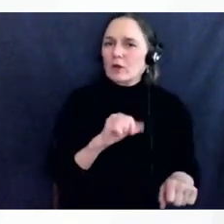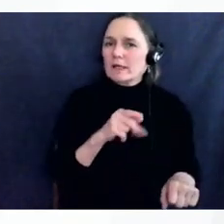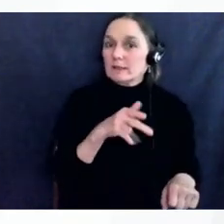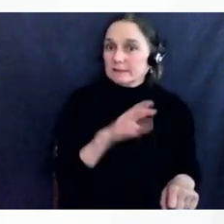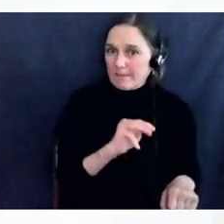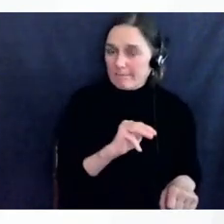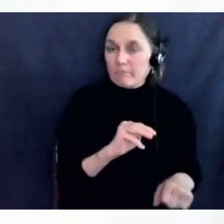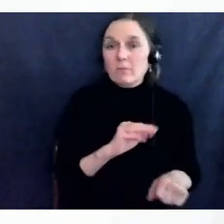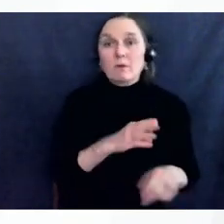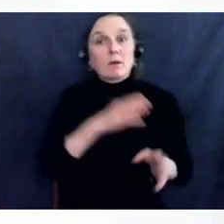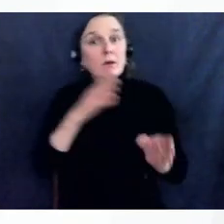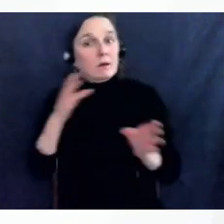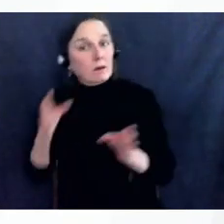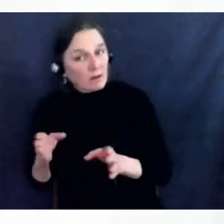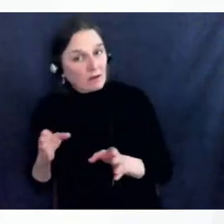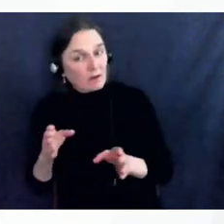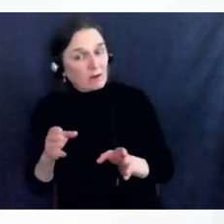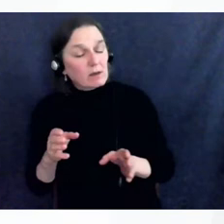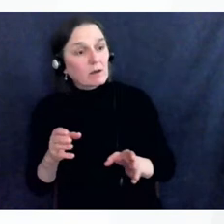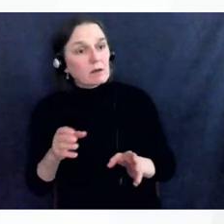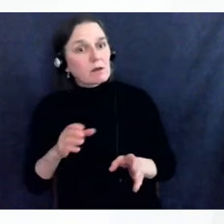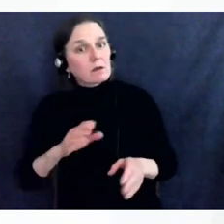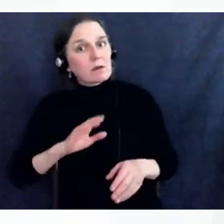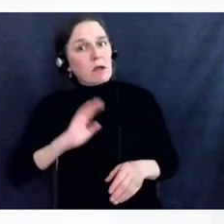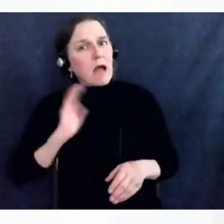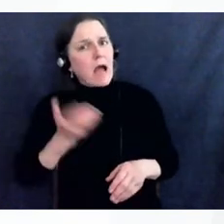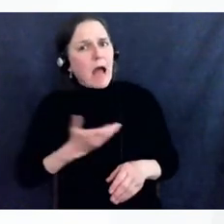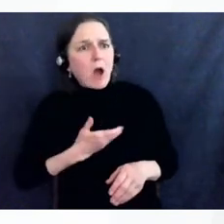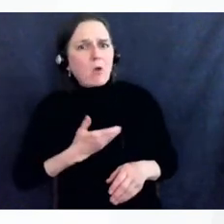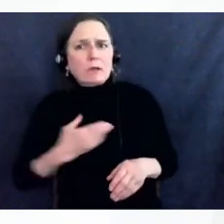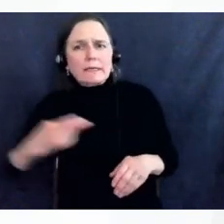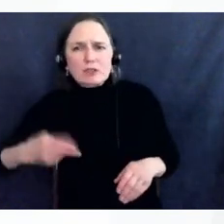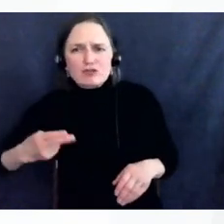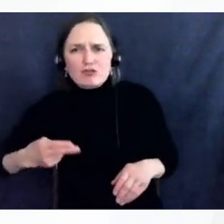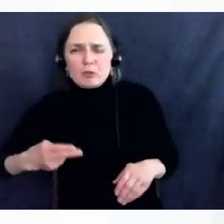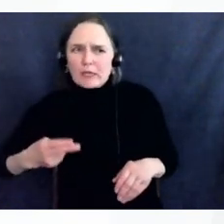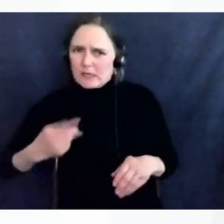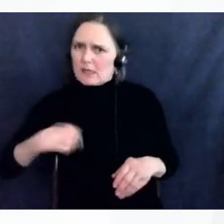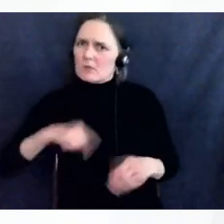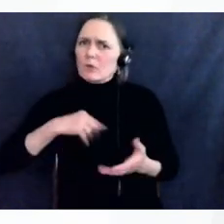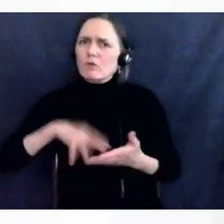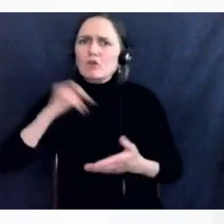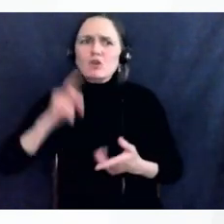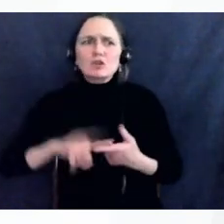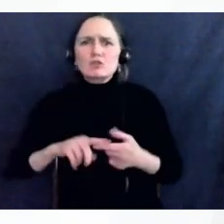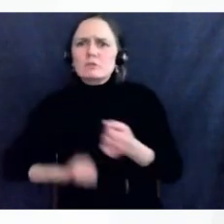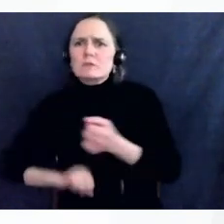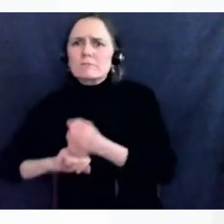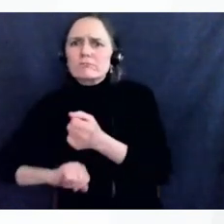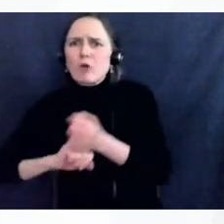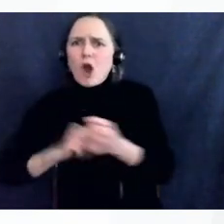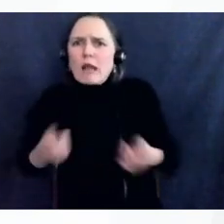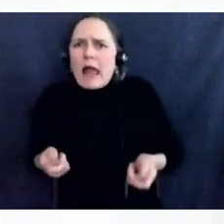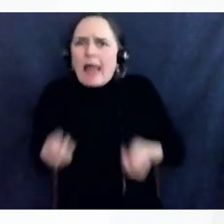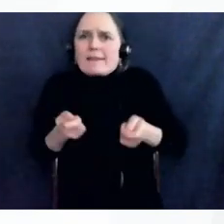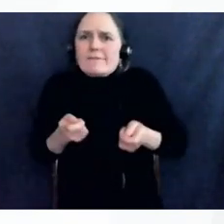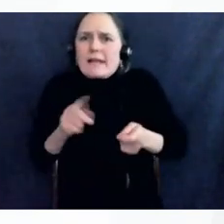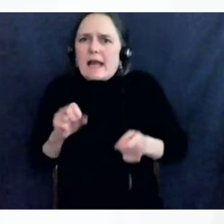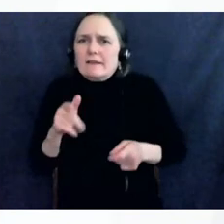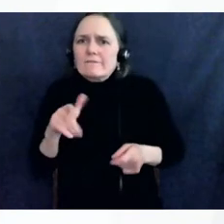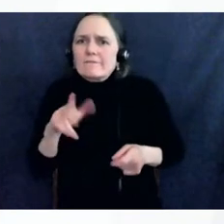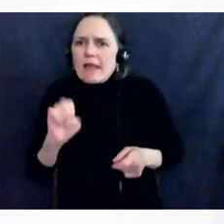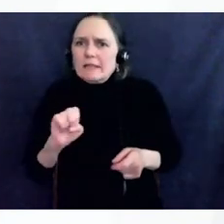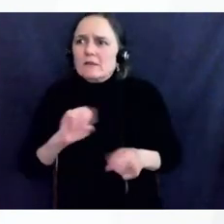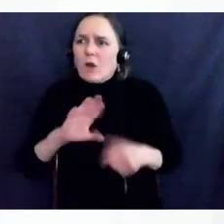to elevate the lives of all the citizens of our state and nation, regardless of race and